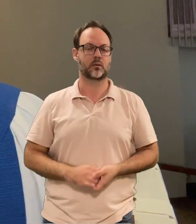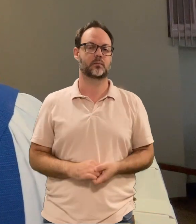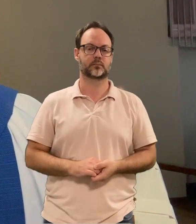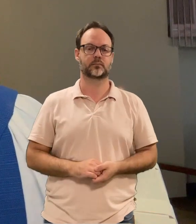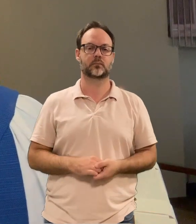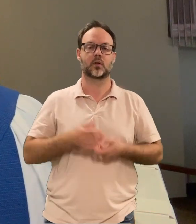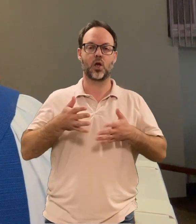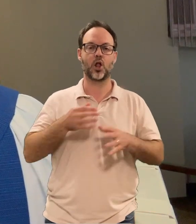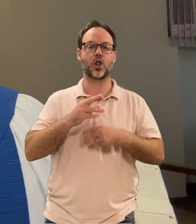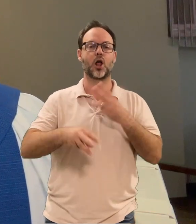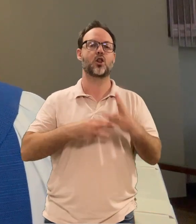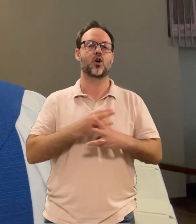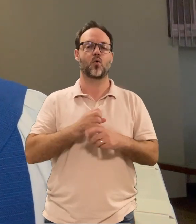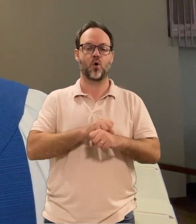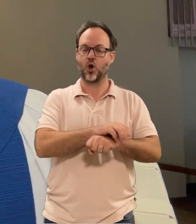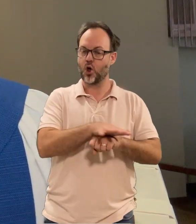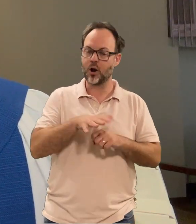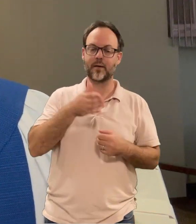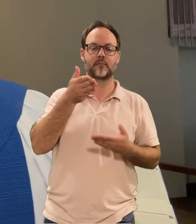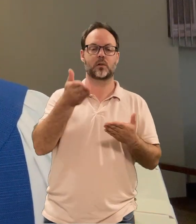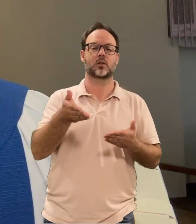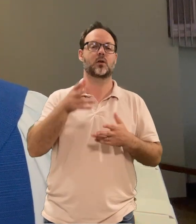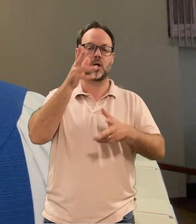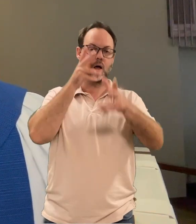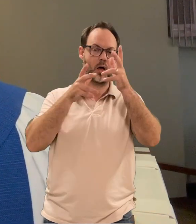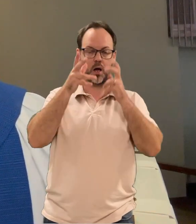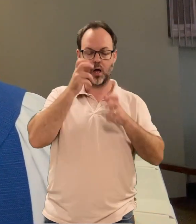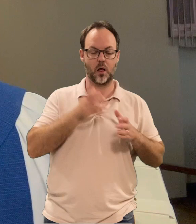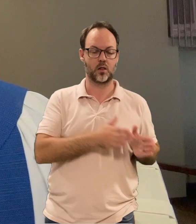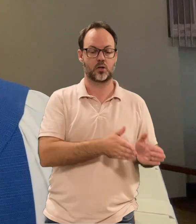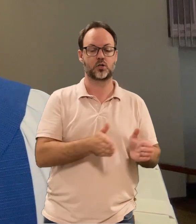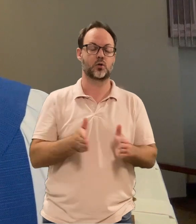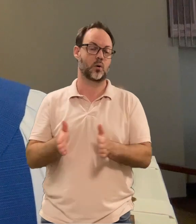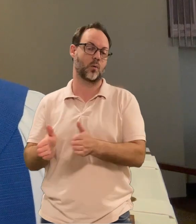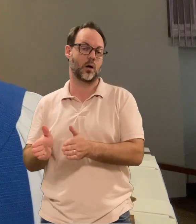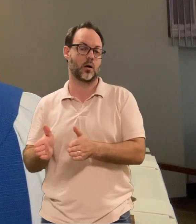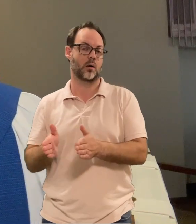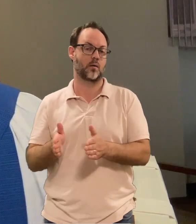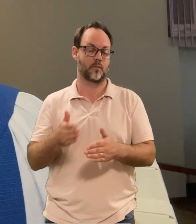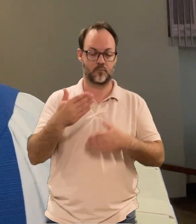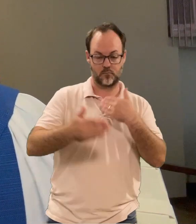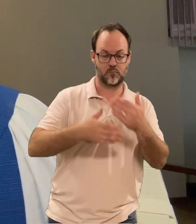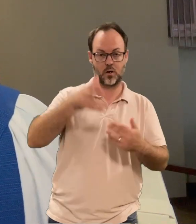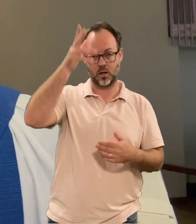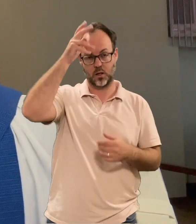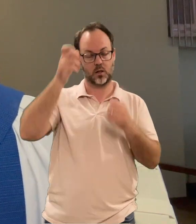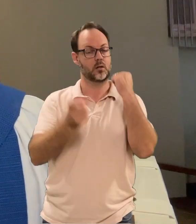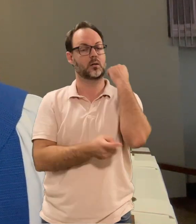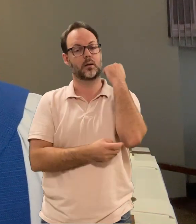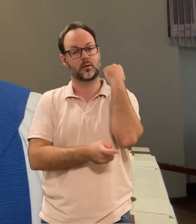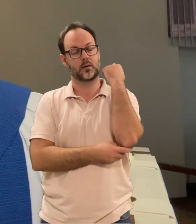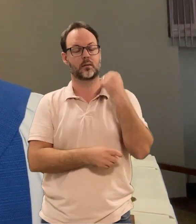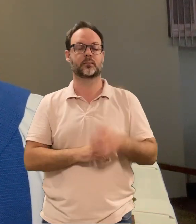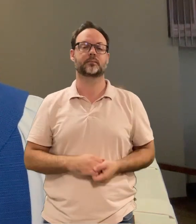this life. You let the world influence you. You listen to its ways. You